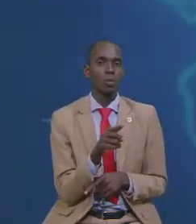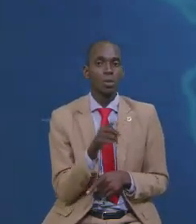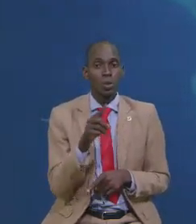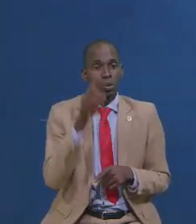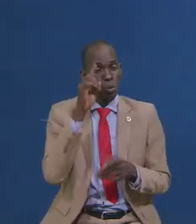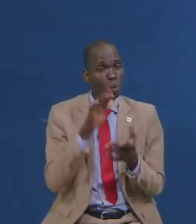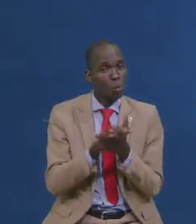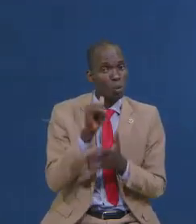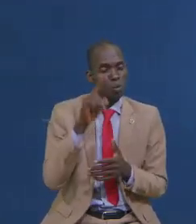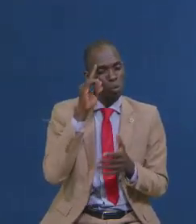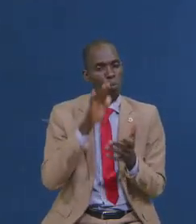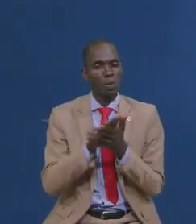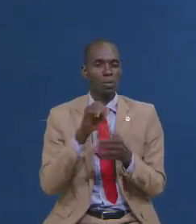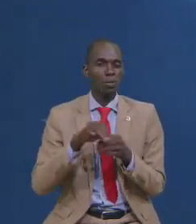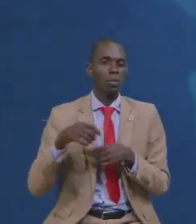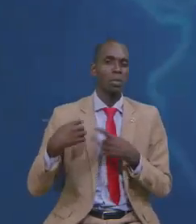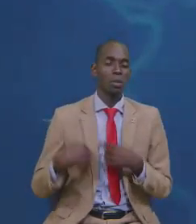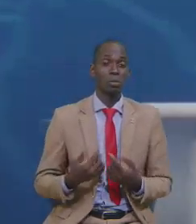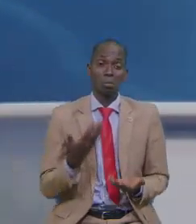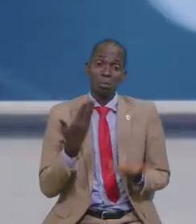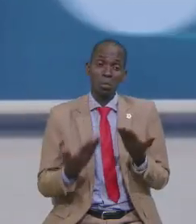You believe in your heart. People may not know.